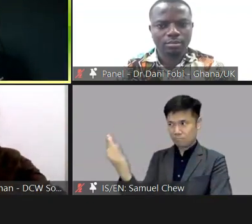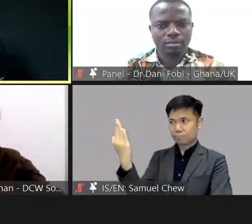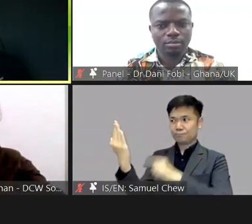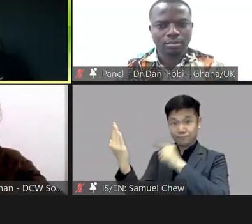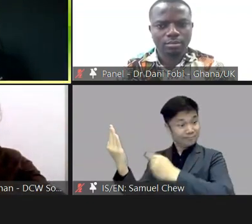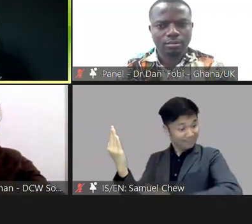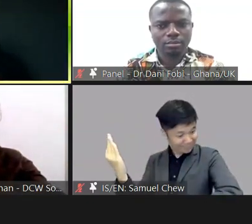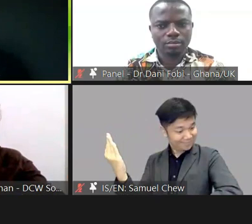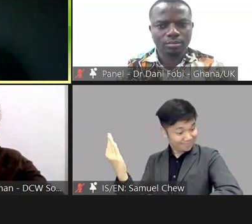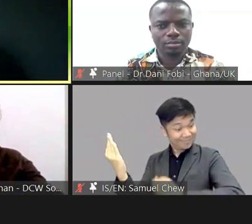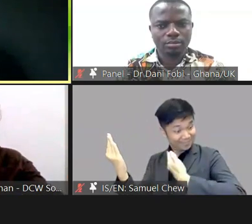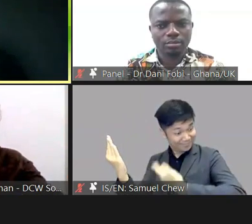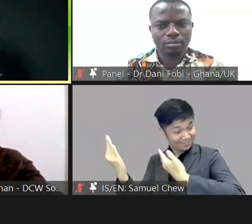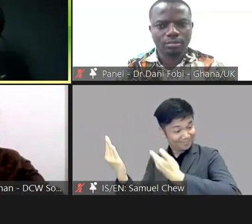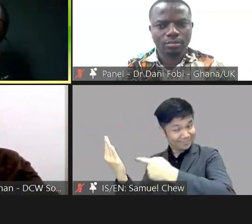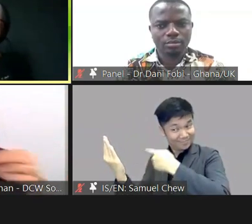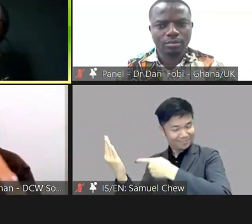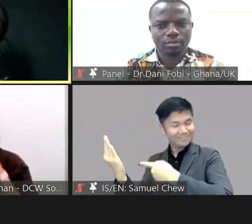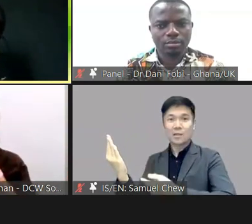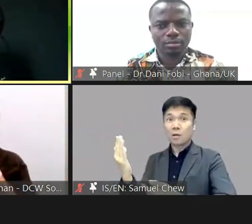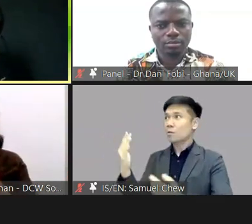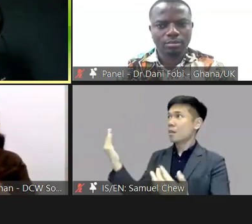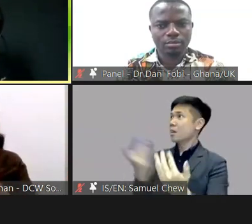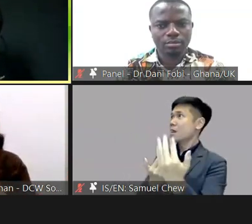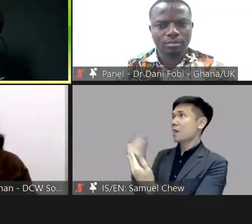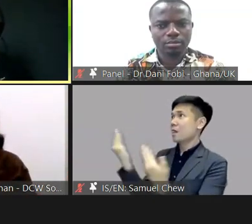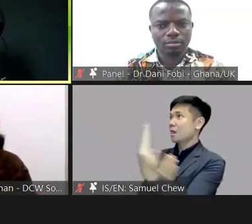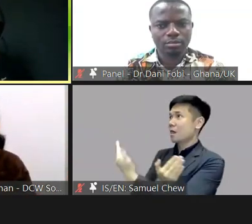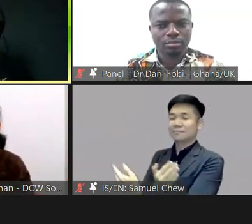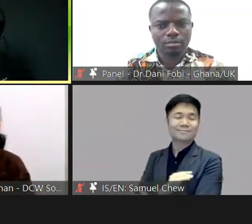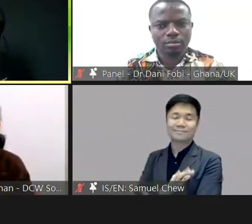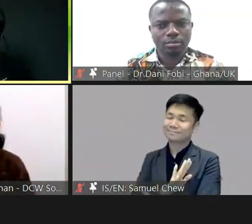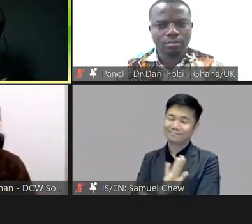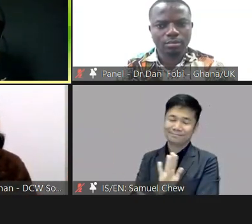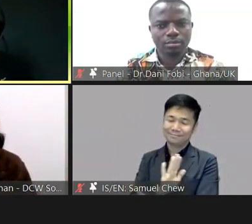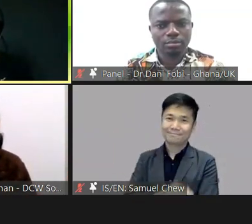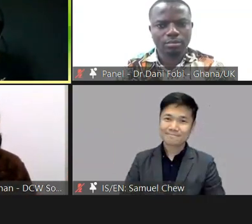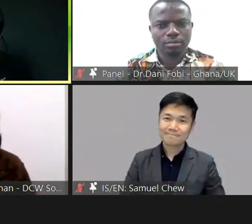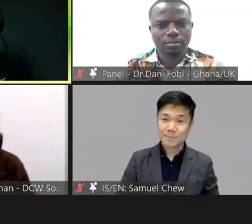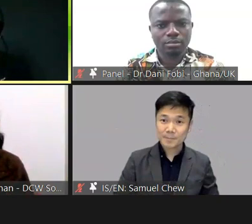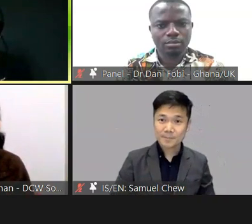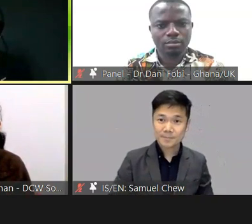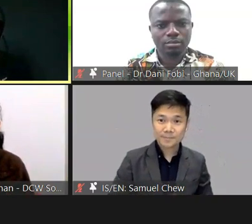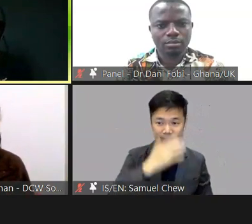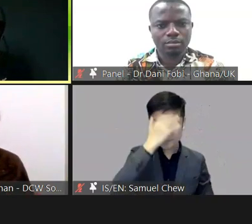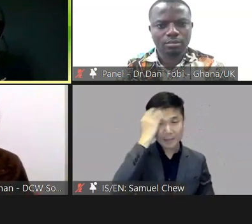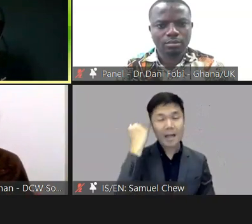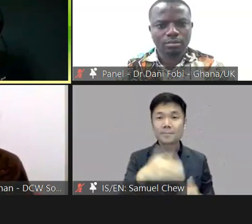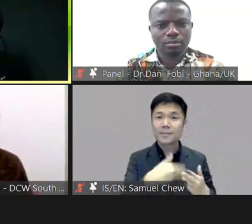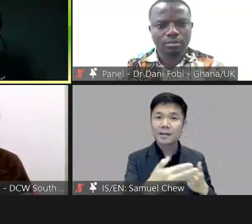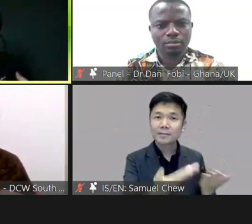Great, thank you very much, Rose. Would you have anything to add to that, Nita, at